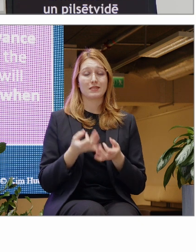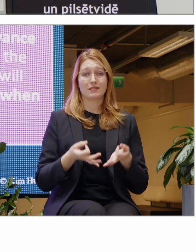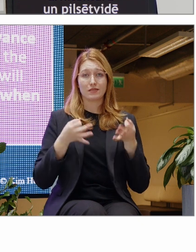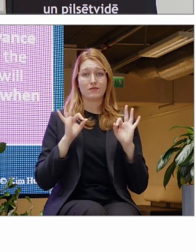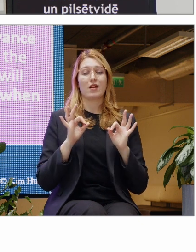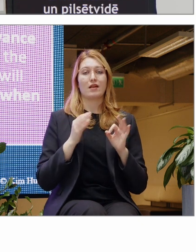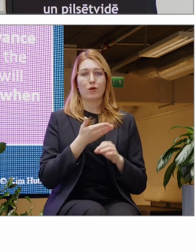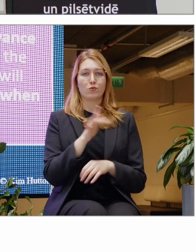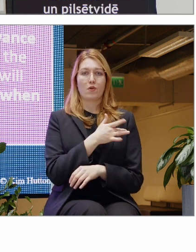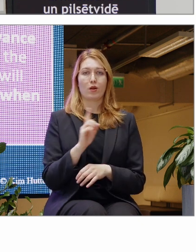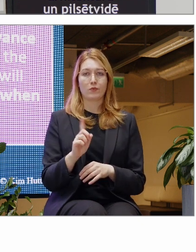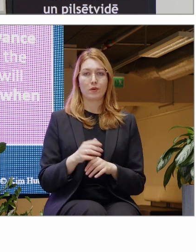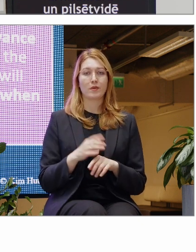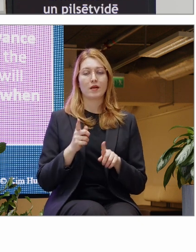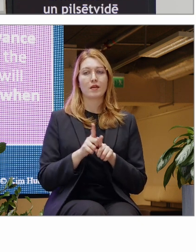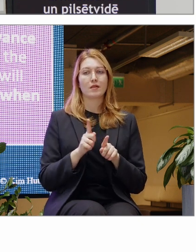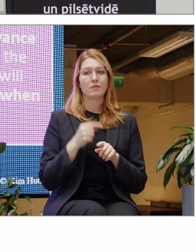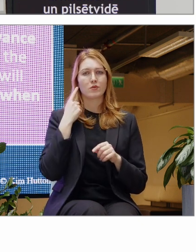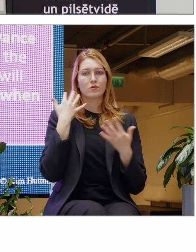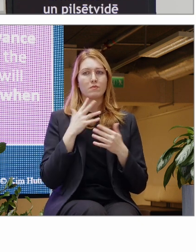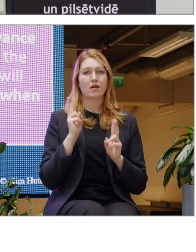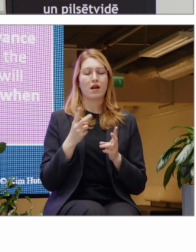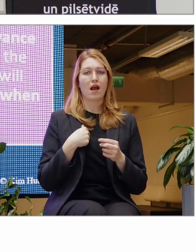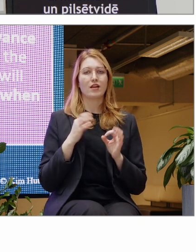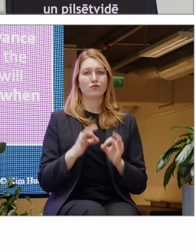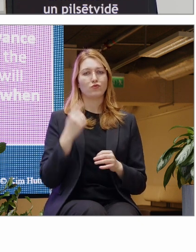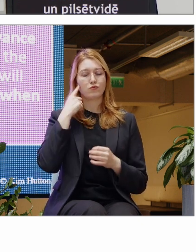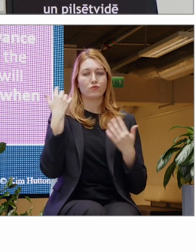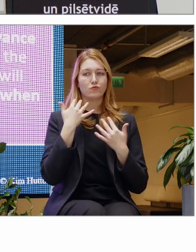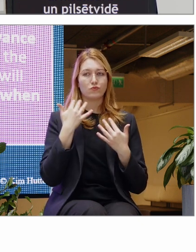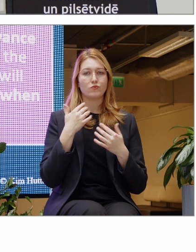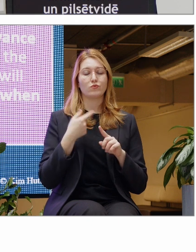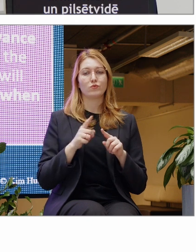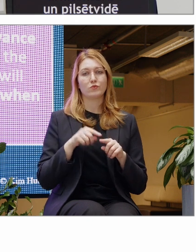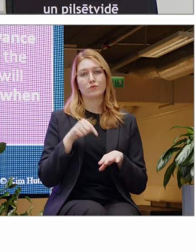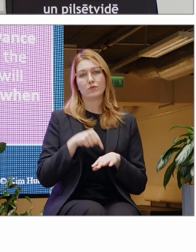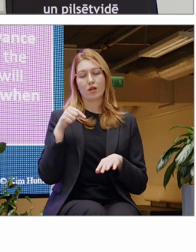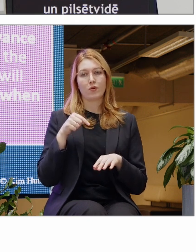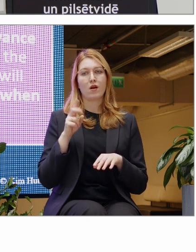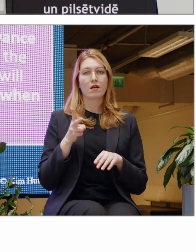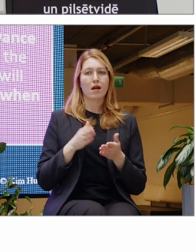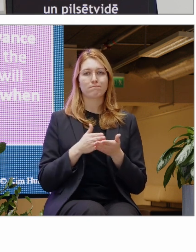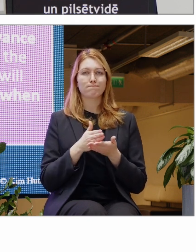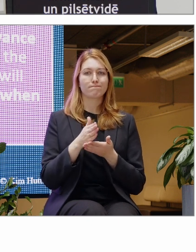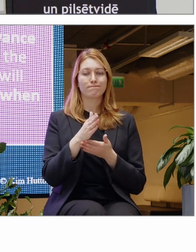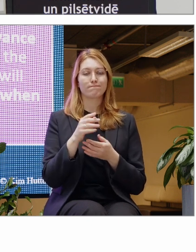senses are. I found myself having to think laterally and use other senses to navigate my